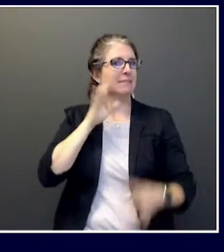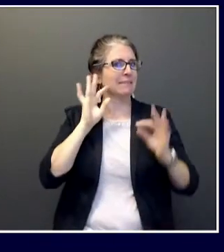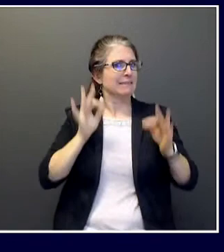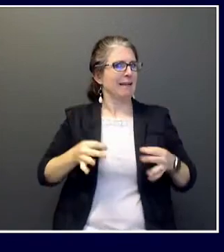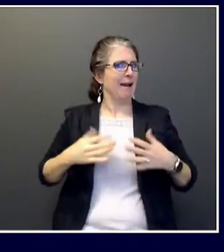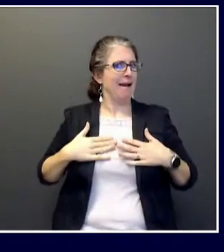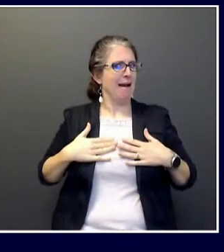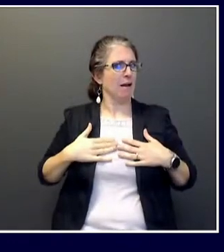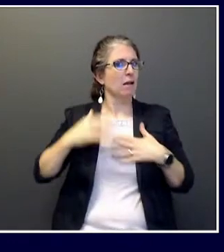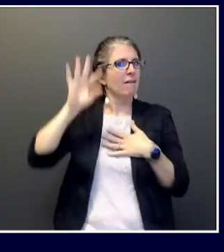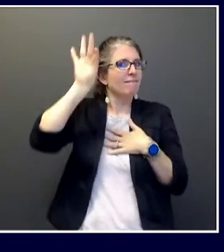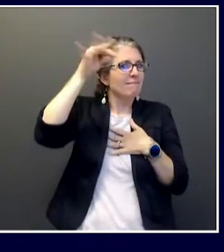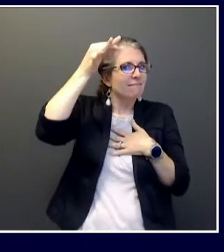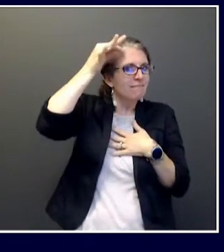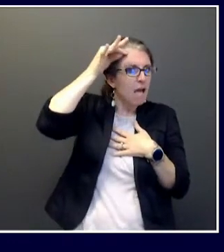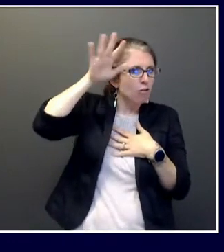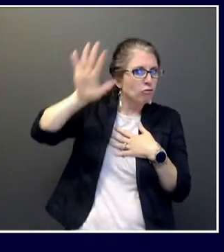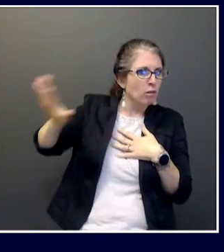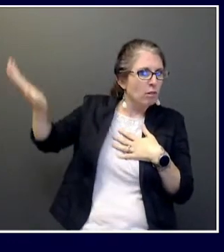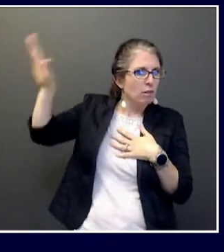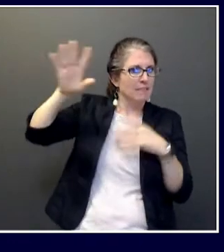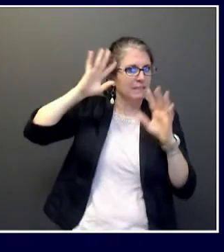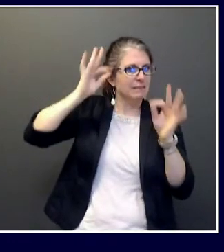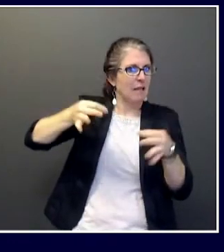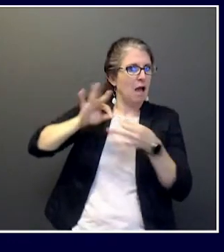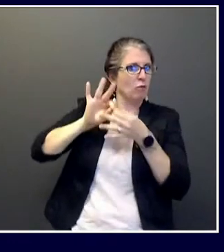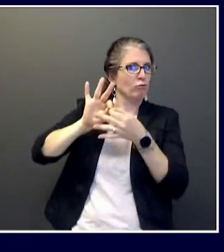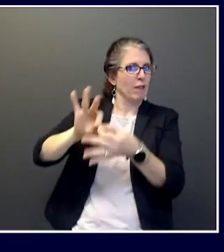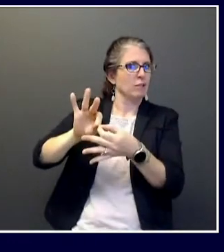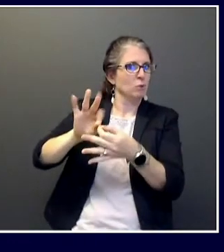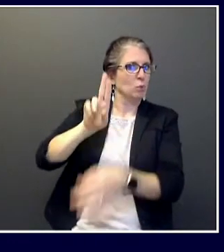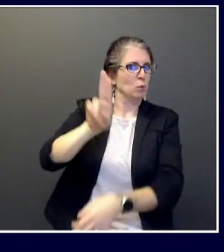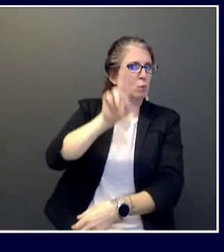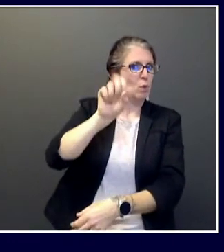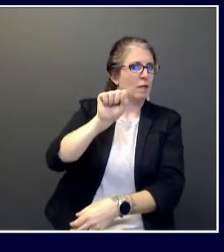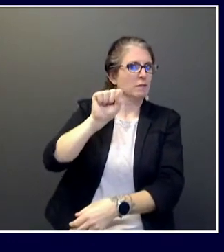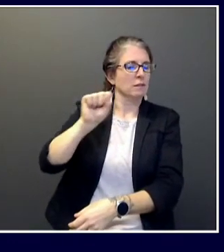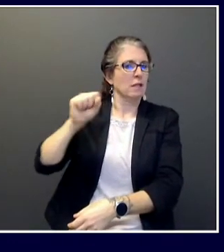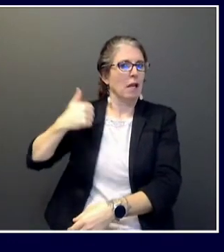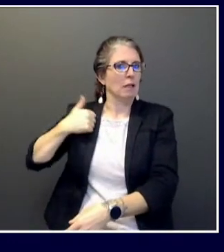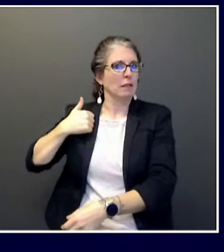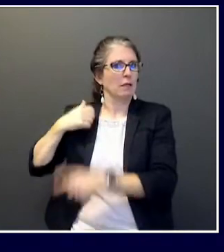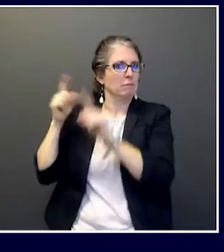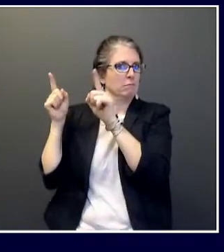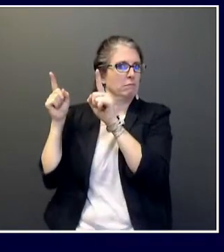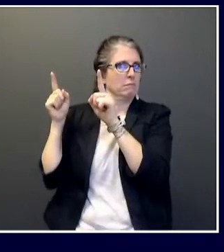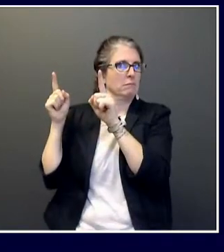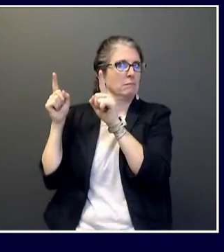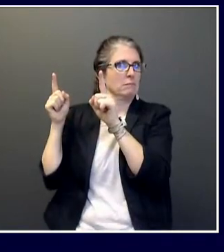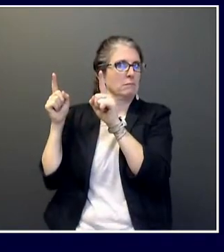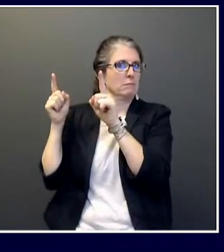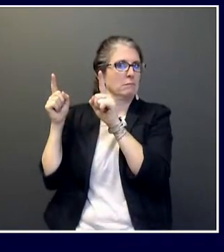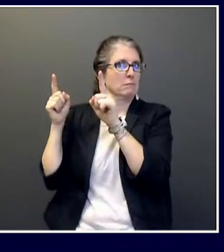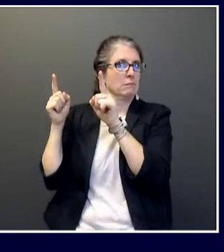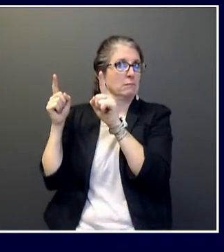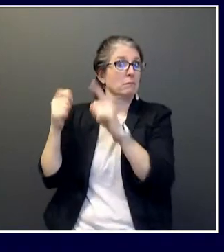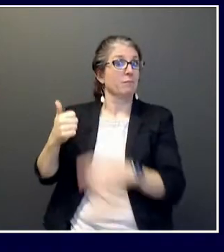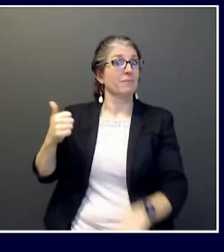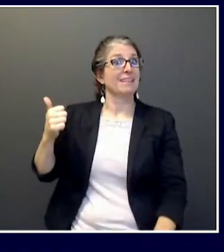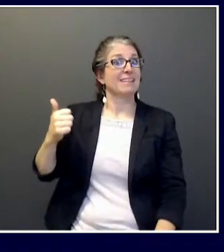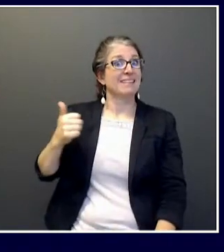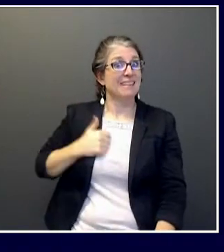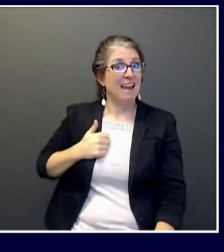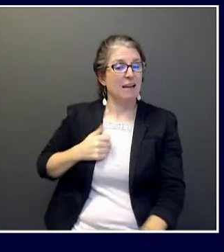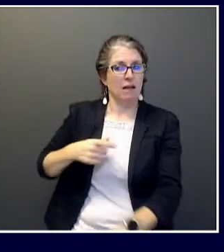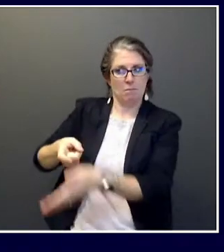from Canada who will be coming into the United States, they will have to be fully vaccinated or receive some, actually, I don't know what the testing requirements are. I